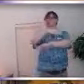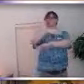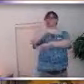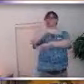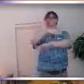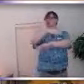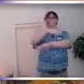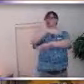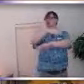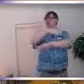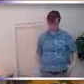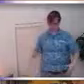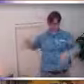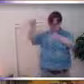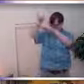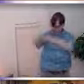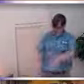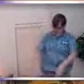now.